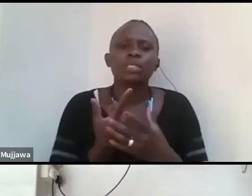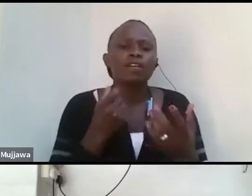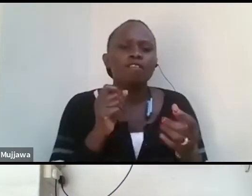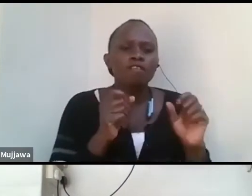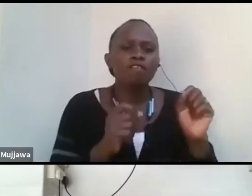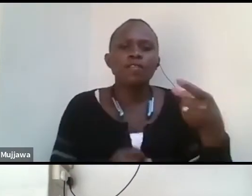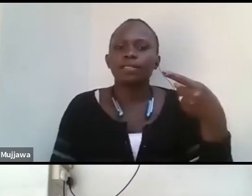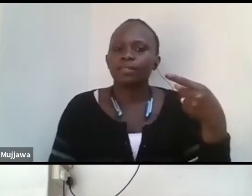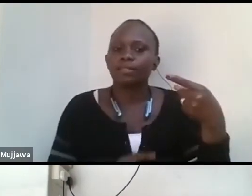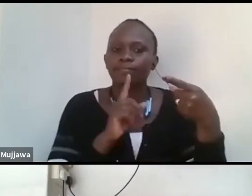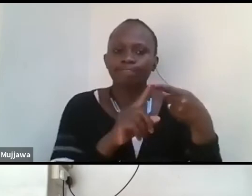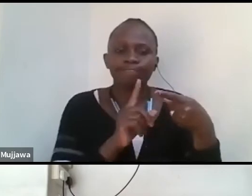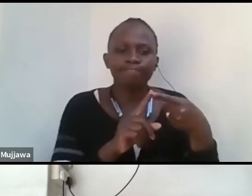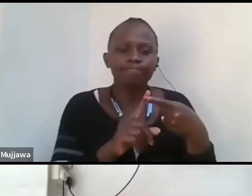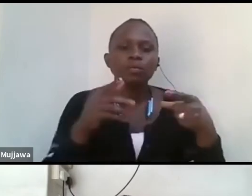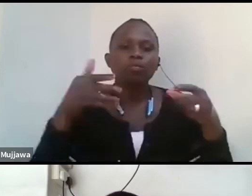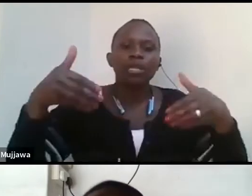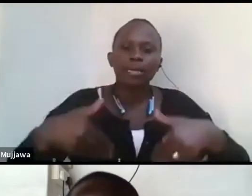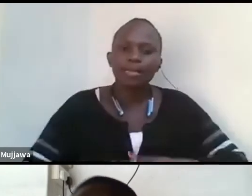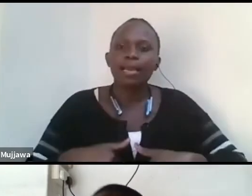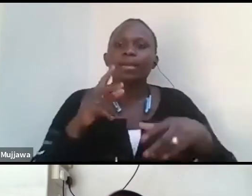in young people